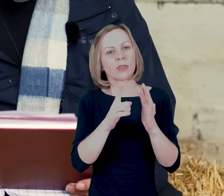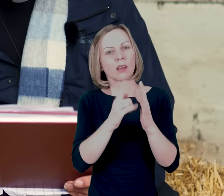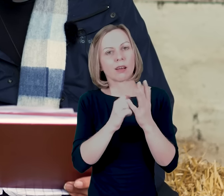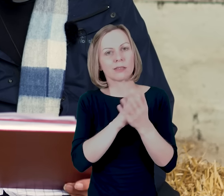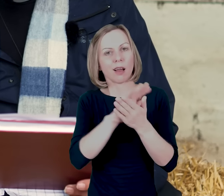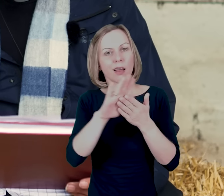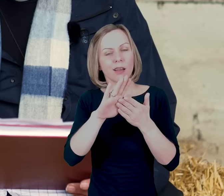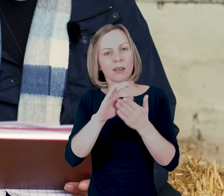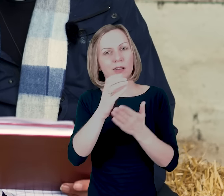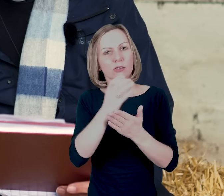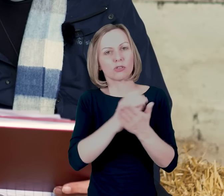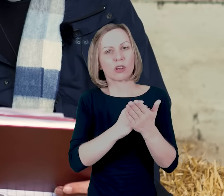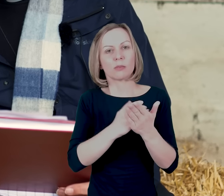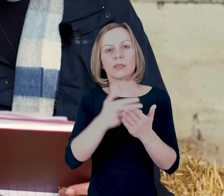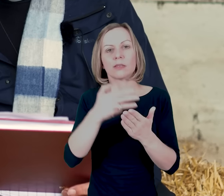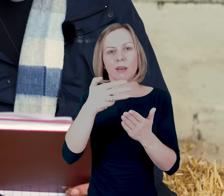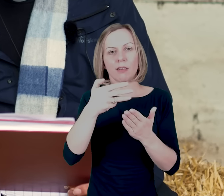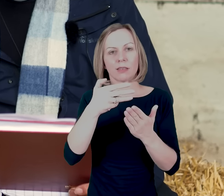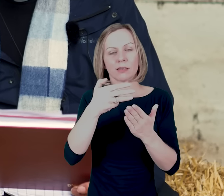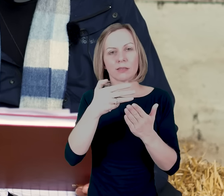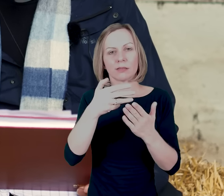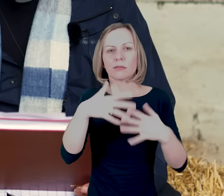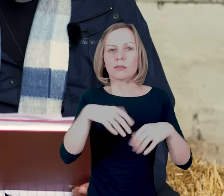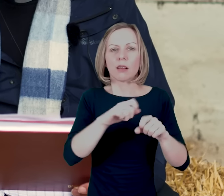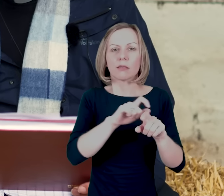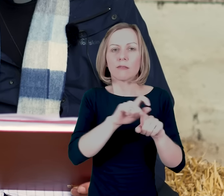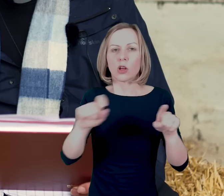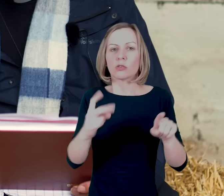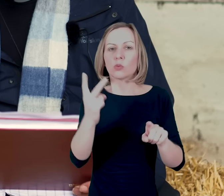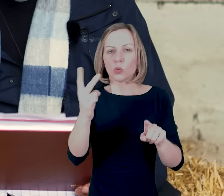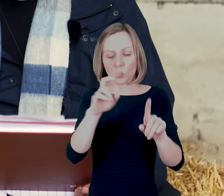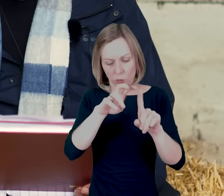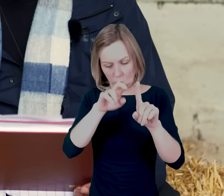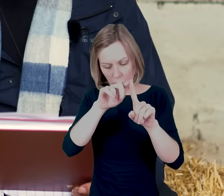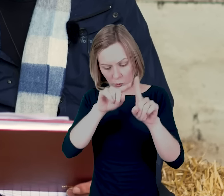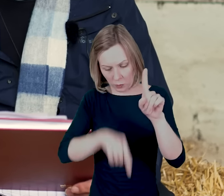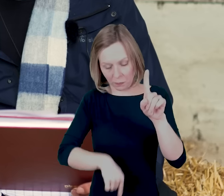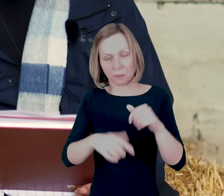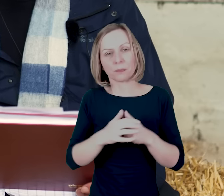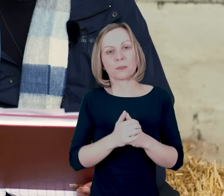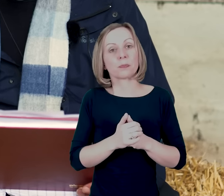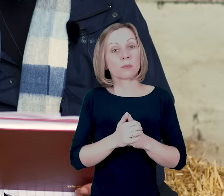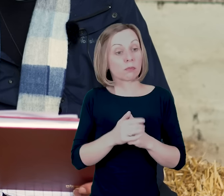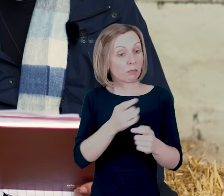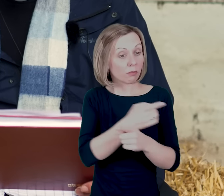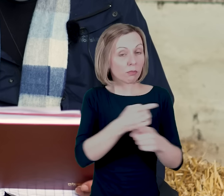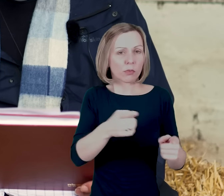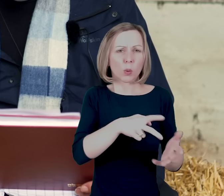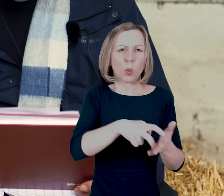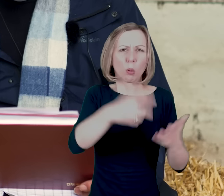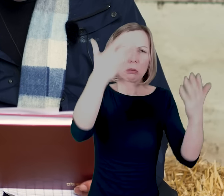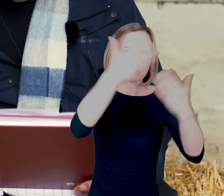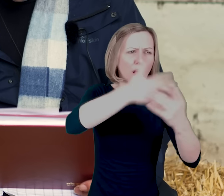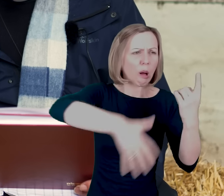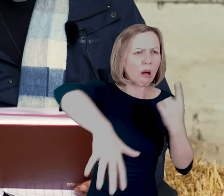A reading from Isaiah chapter 9, beginning to read at verse 2. The people who walked in darkness have